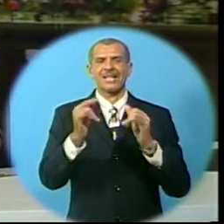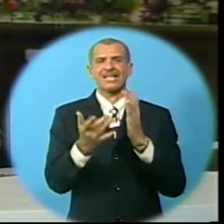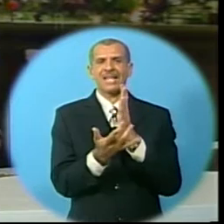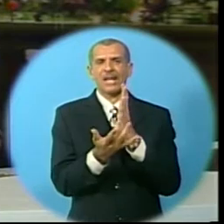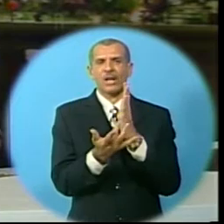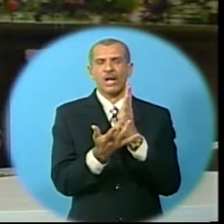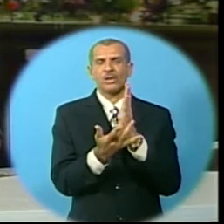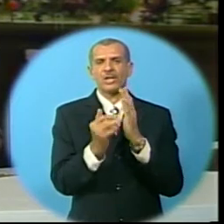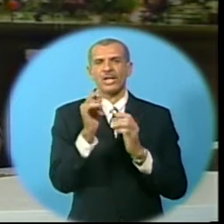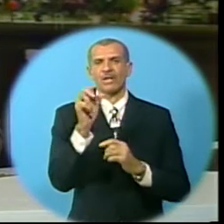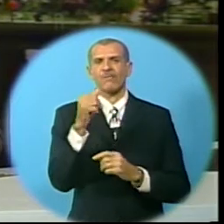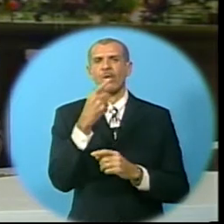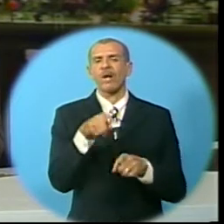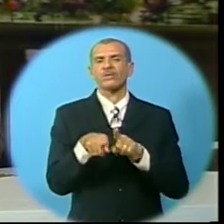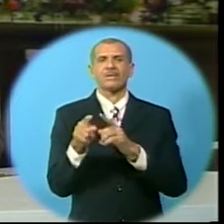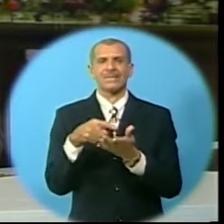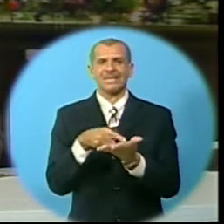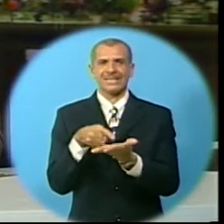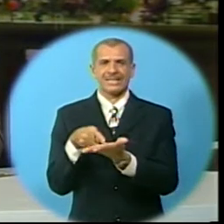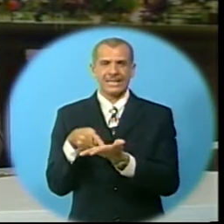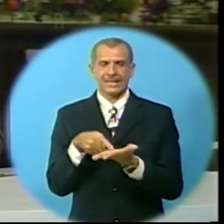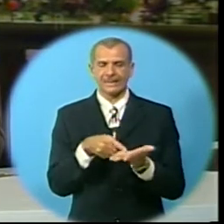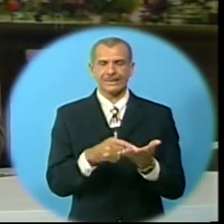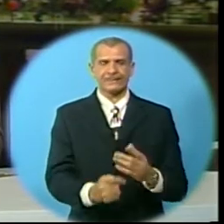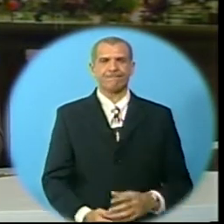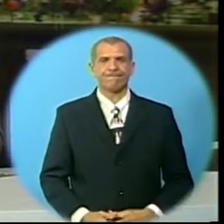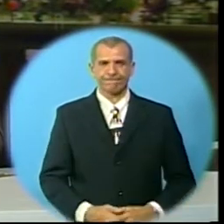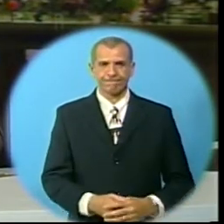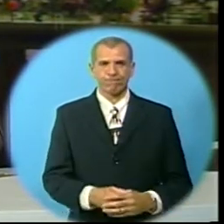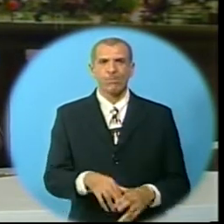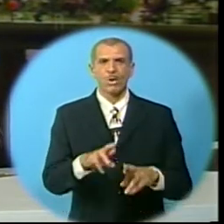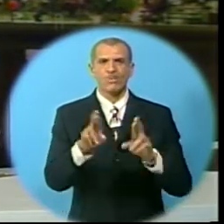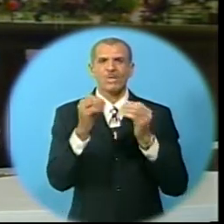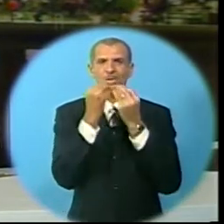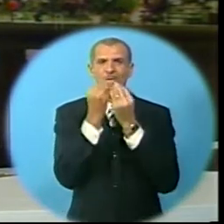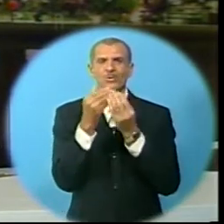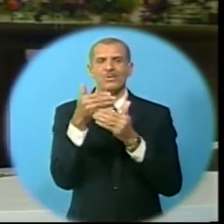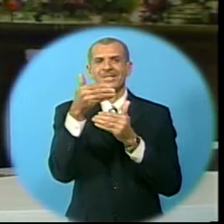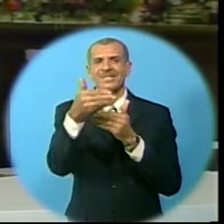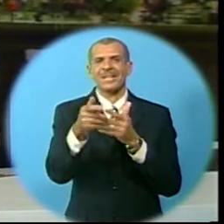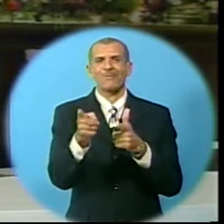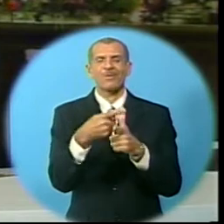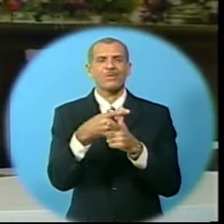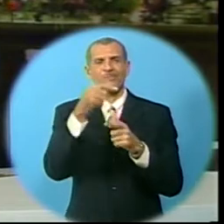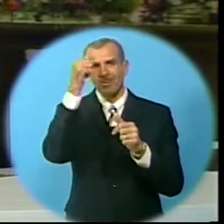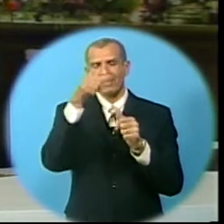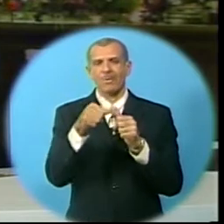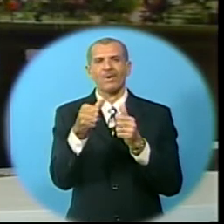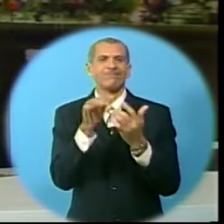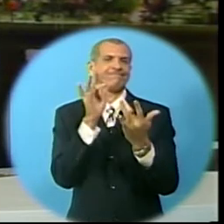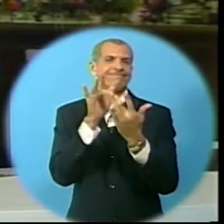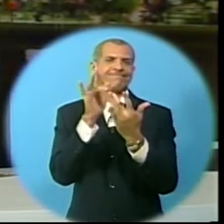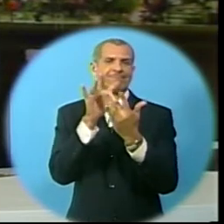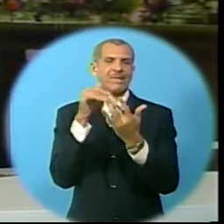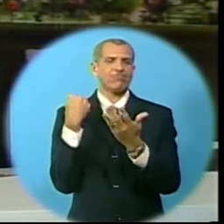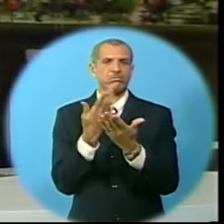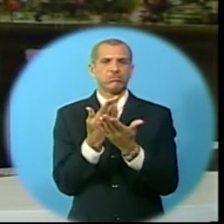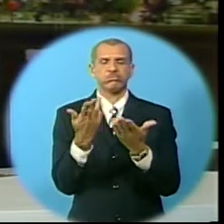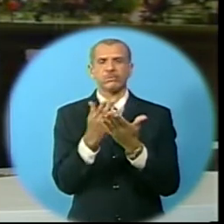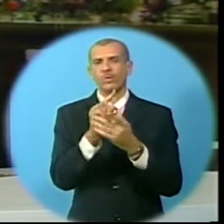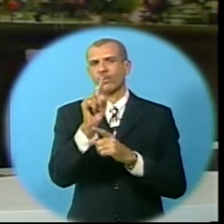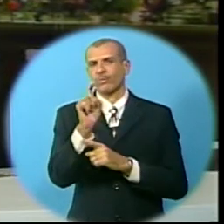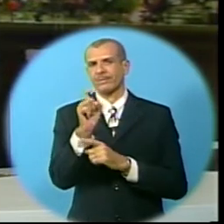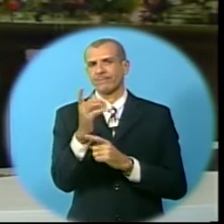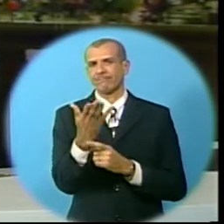and innovation were also discussed. Well, regional news next, but first a reminder that we want to hear from you on the